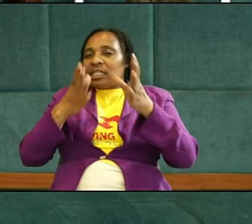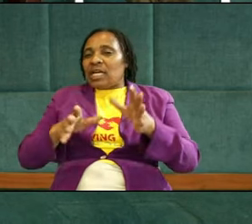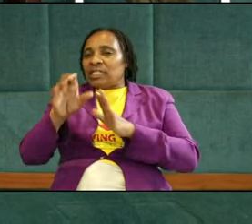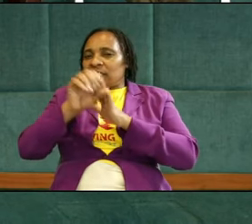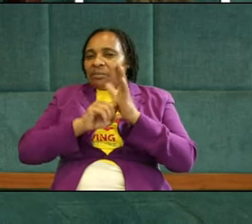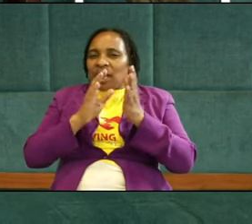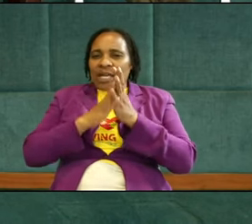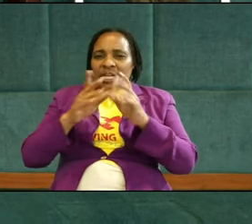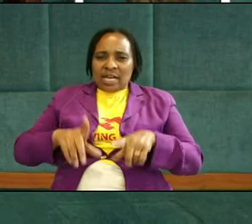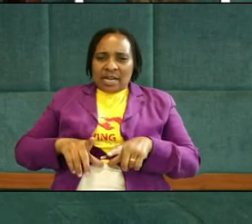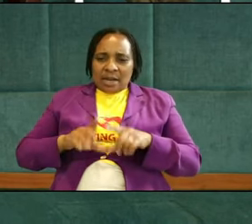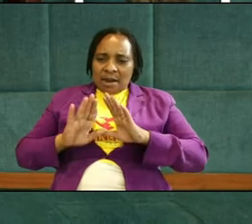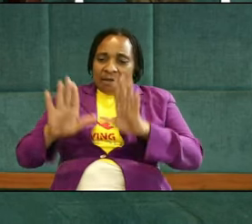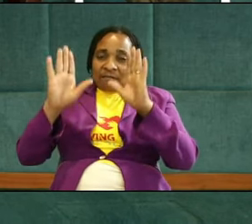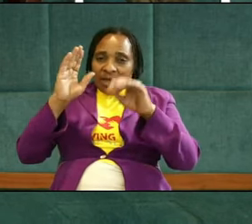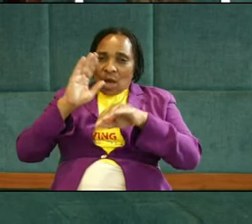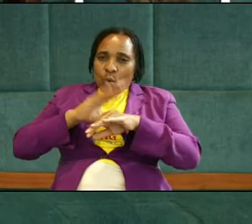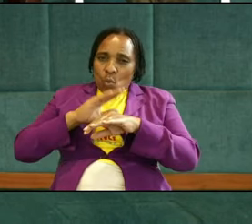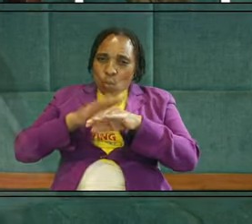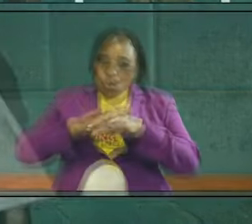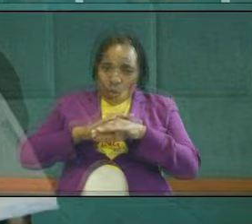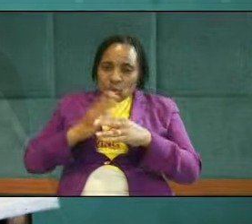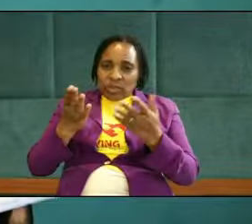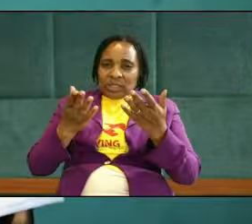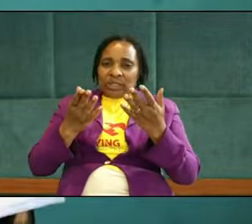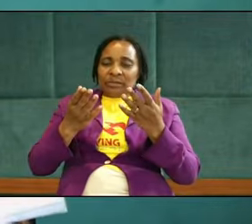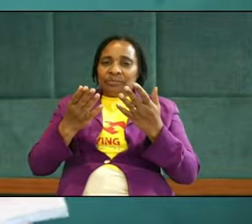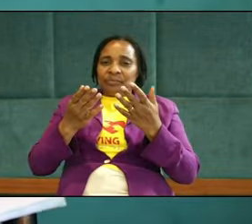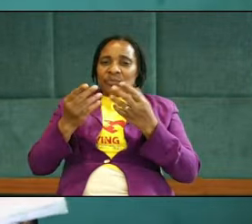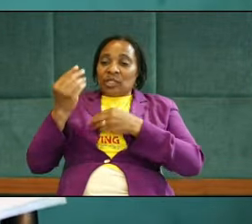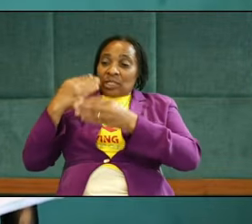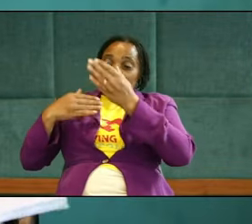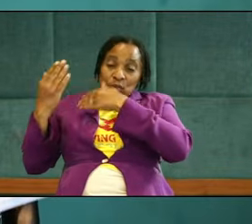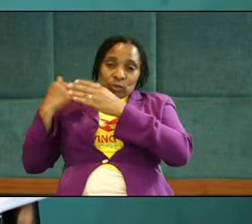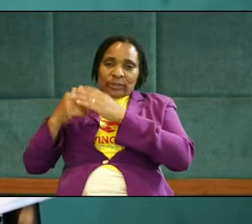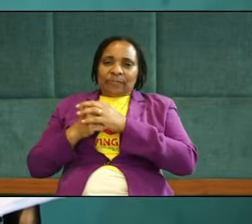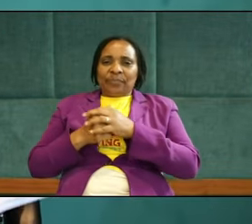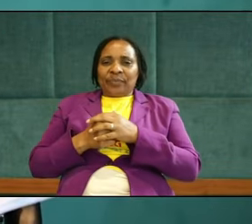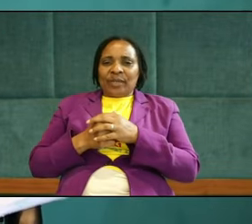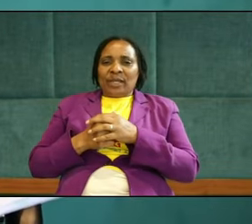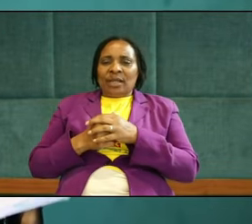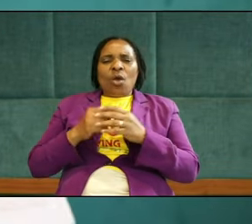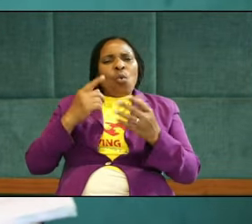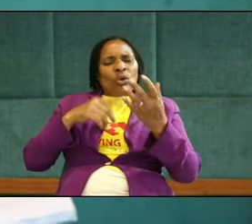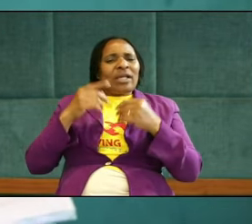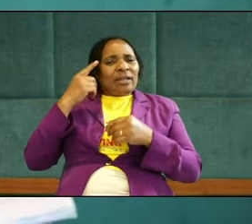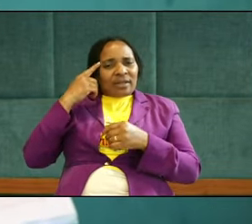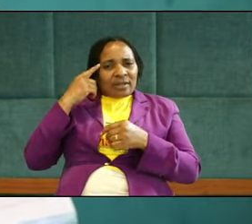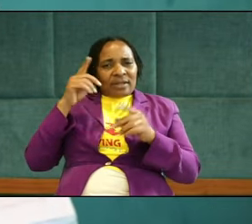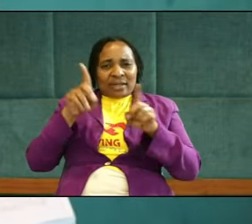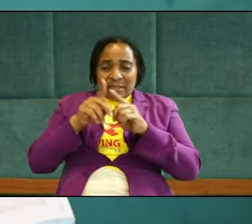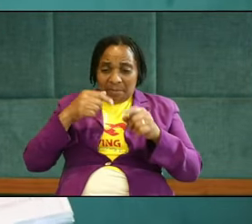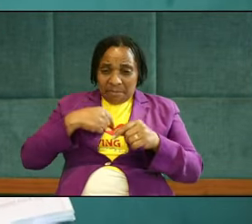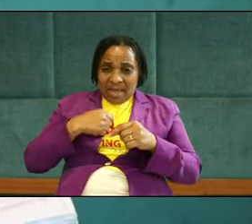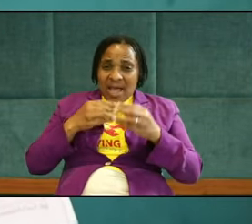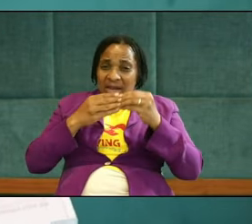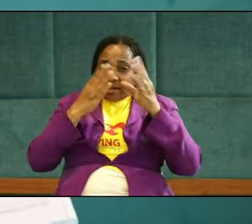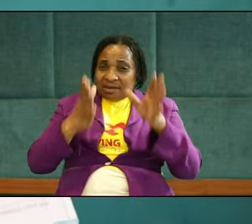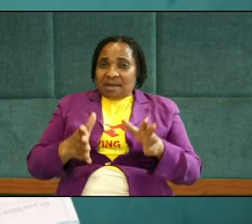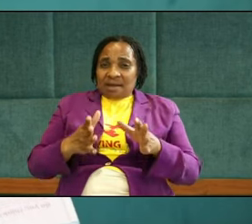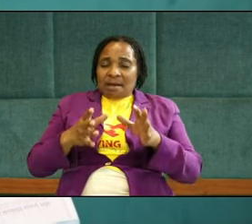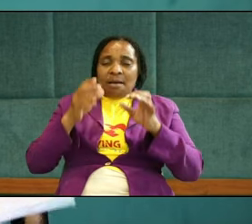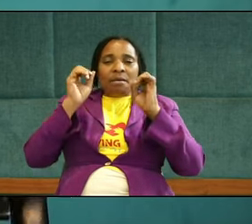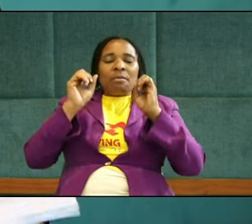leaving a good legacy? So what I think about is that as a leader, you shouldn't